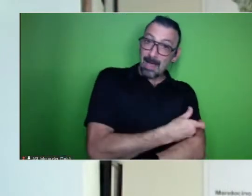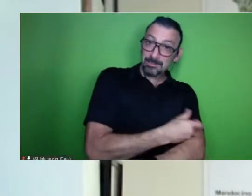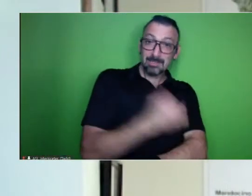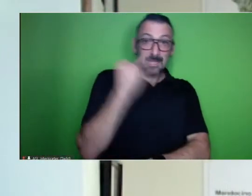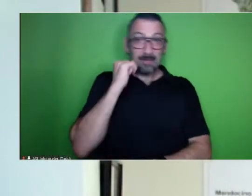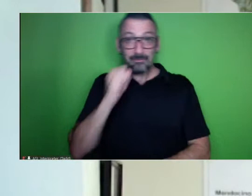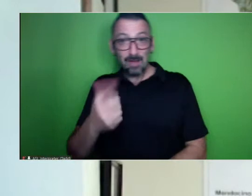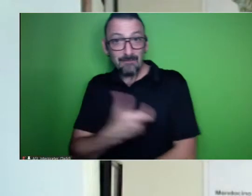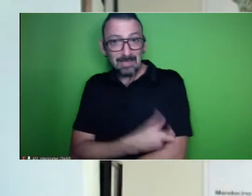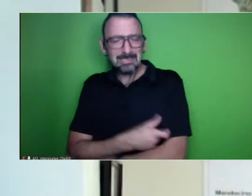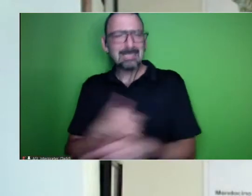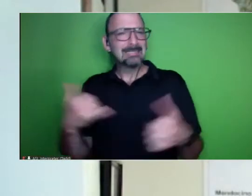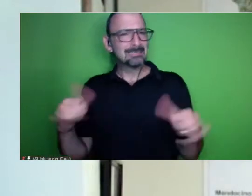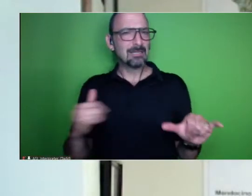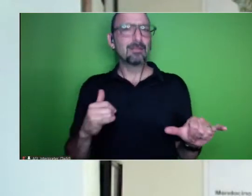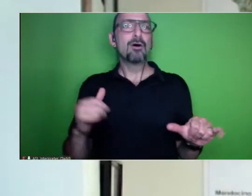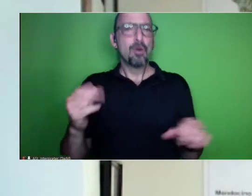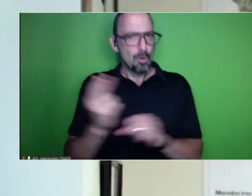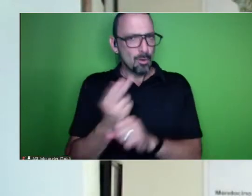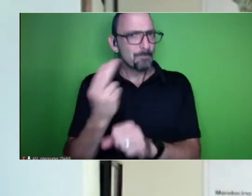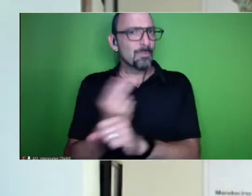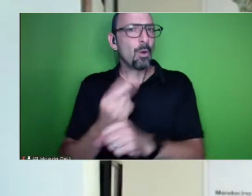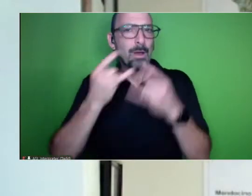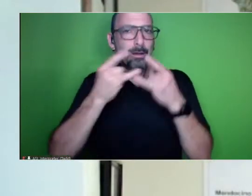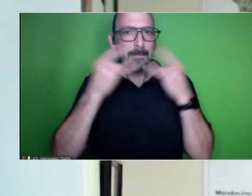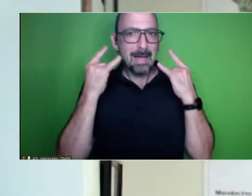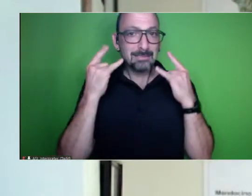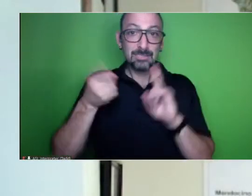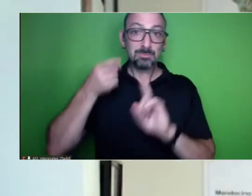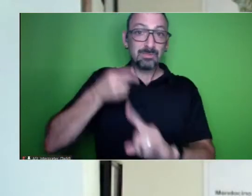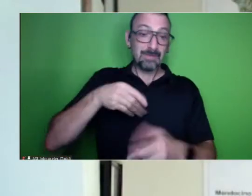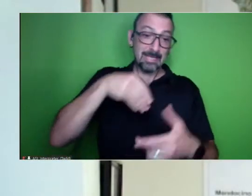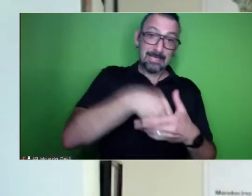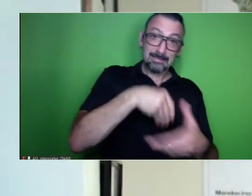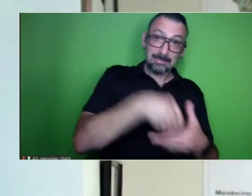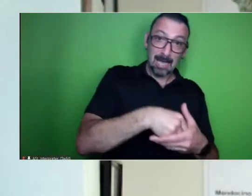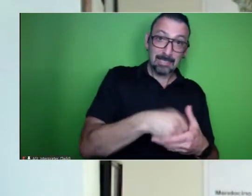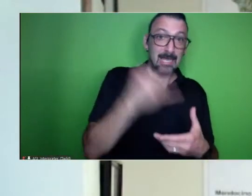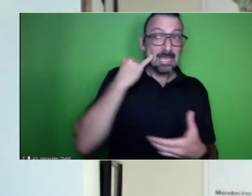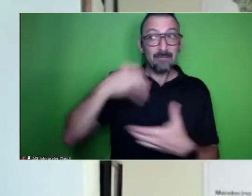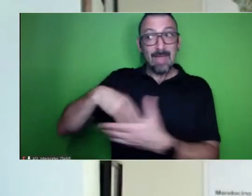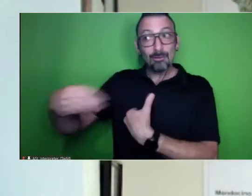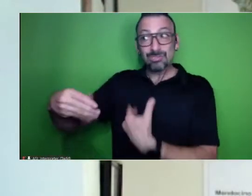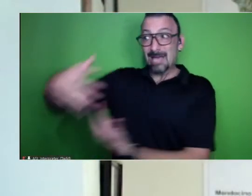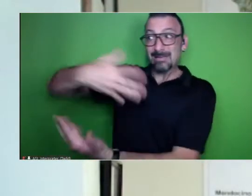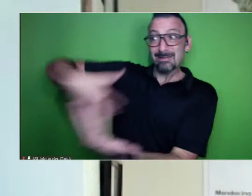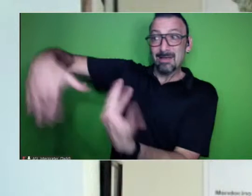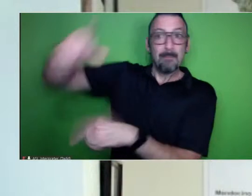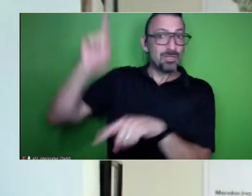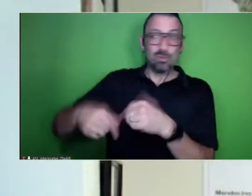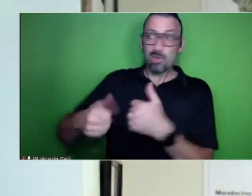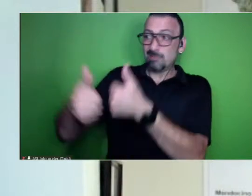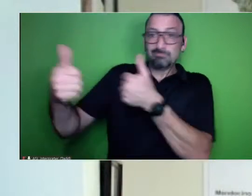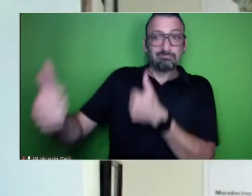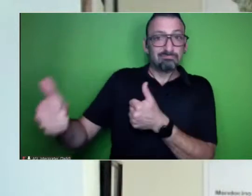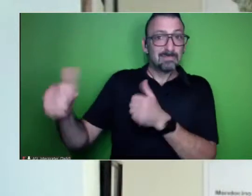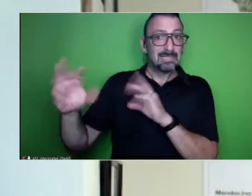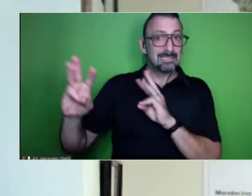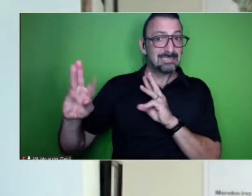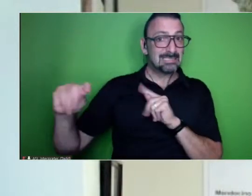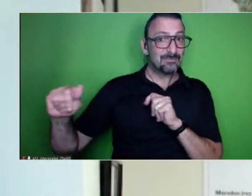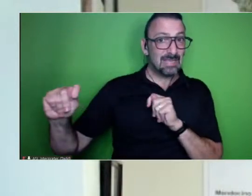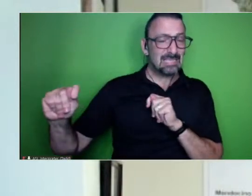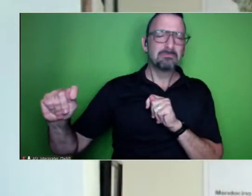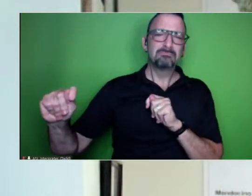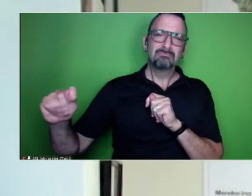to wear a mask, certainly in indoor public places. And when you're outside in crowds where you can't keep 6 feet of distance between you and someone